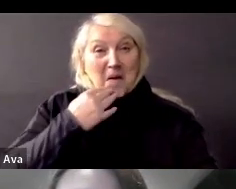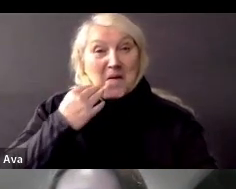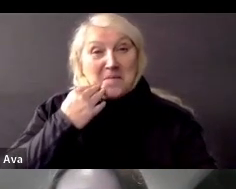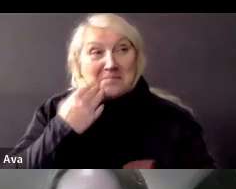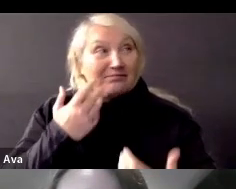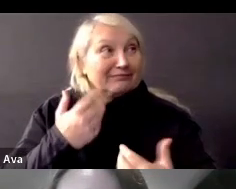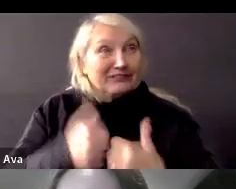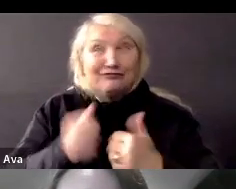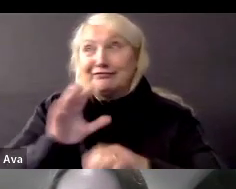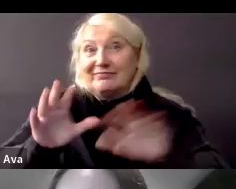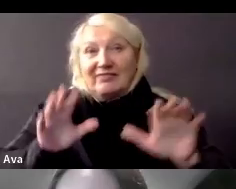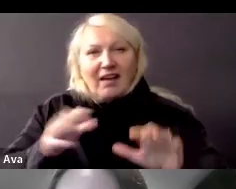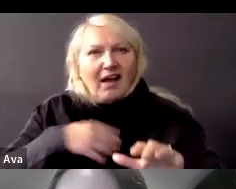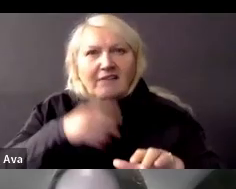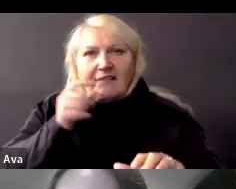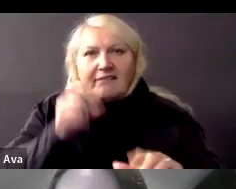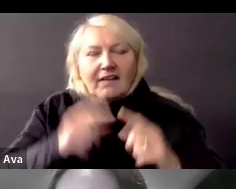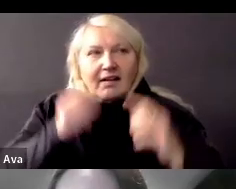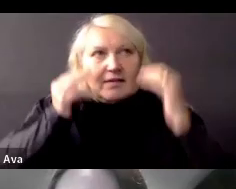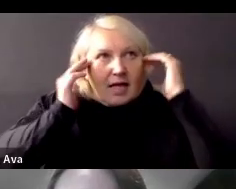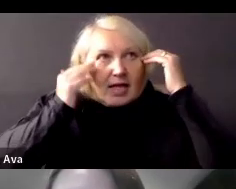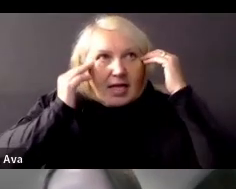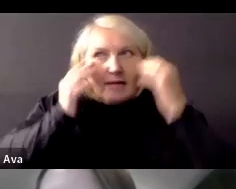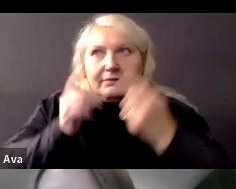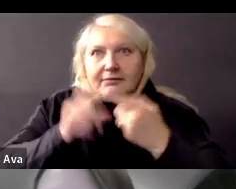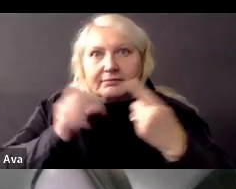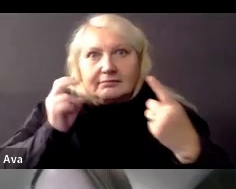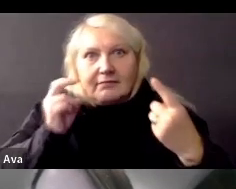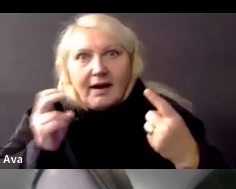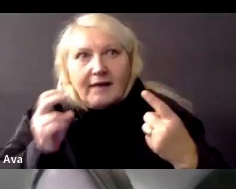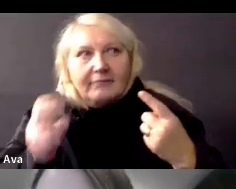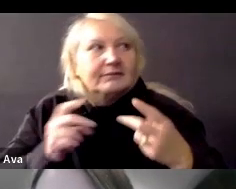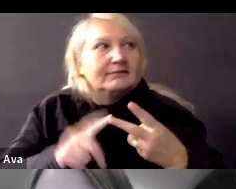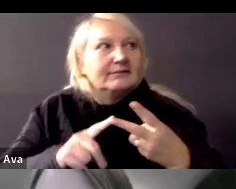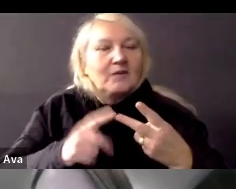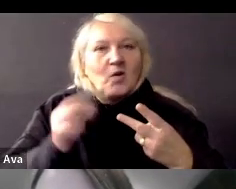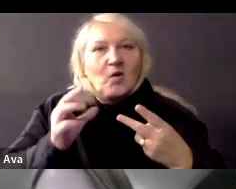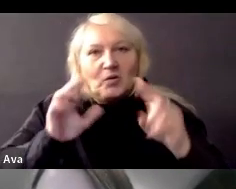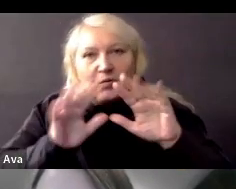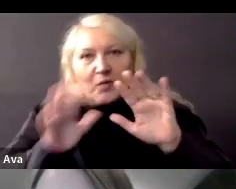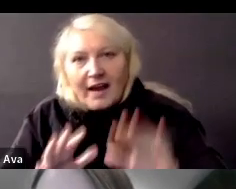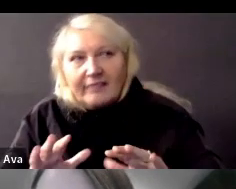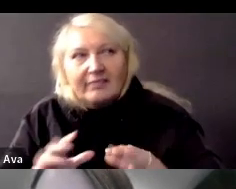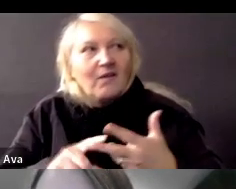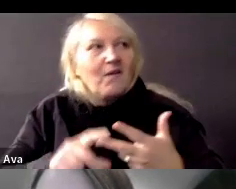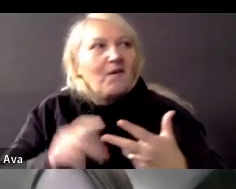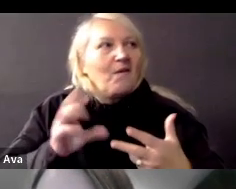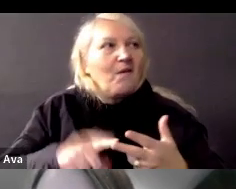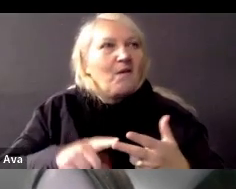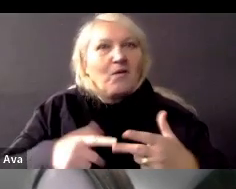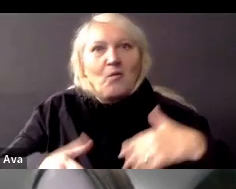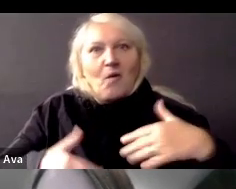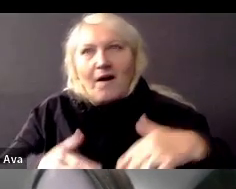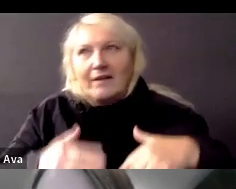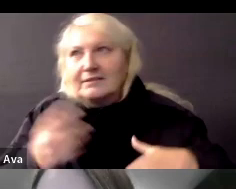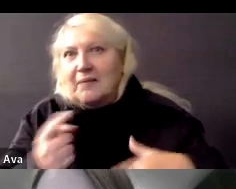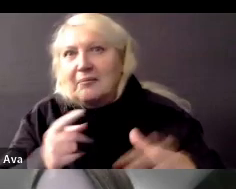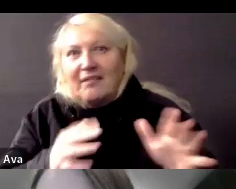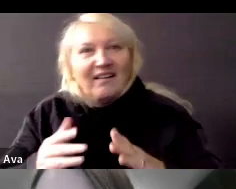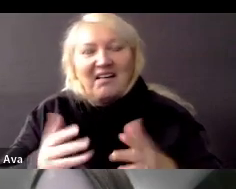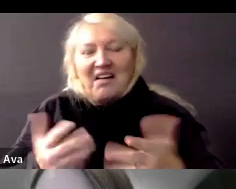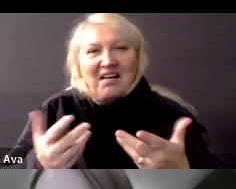about transportation to get there or the bad weather if we have to walk somewhere. So it makes